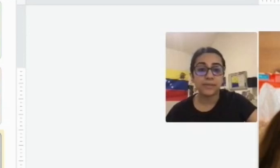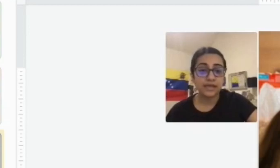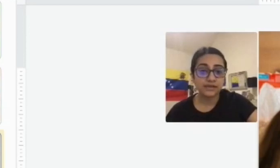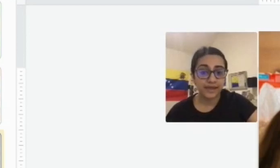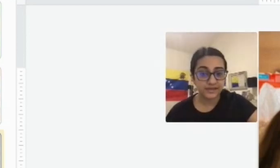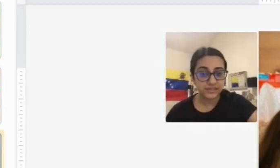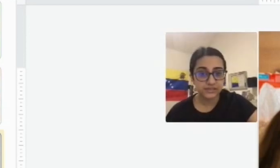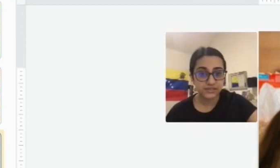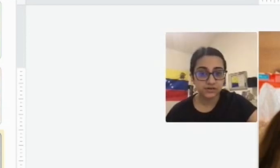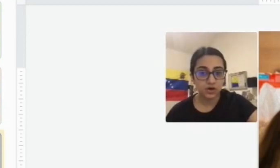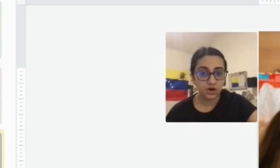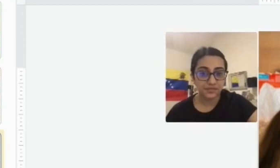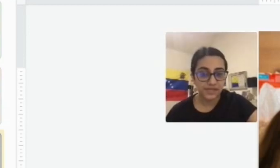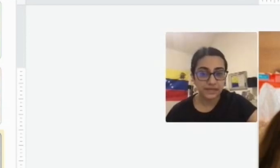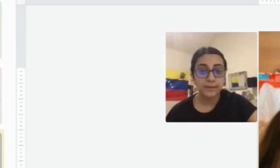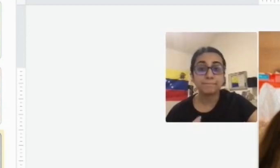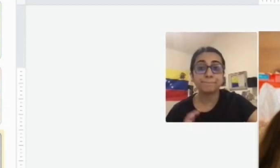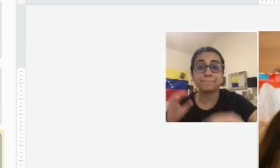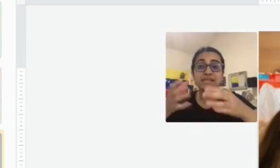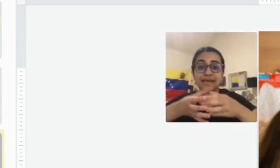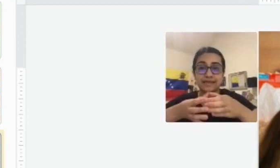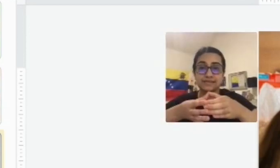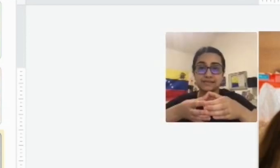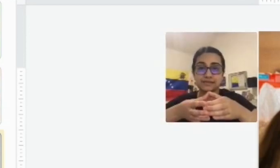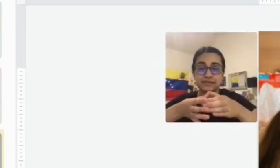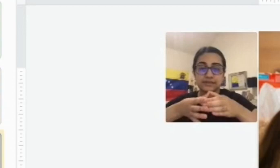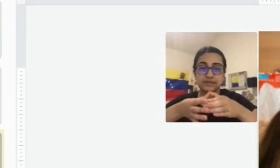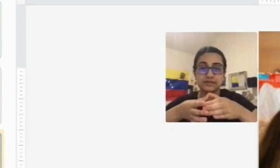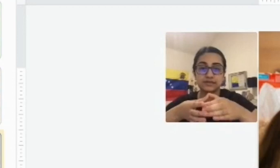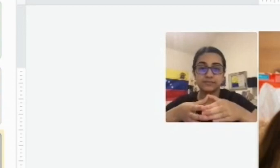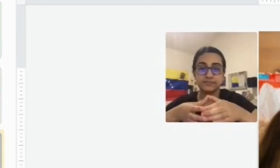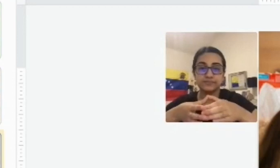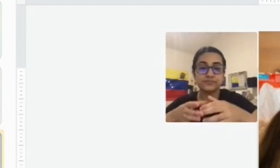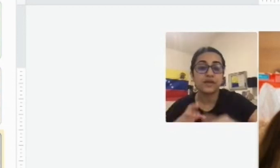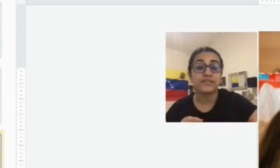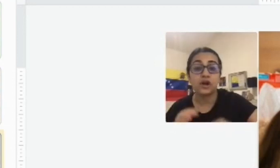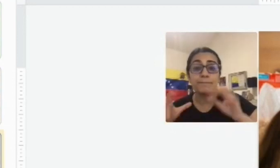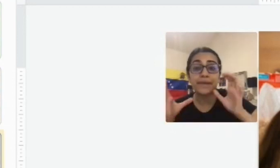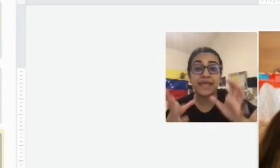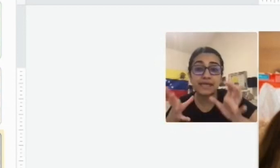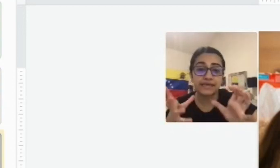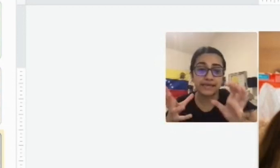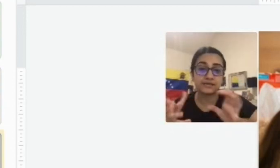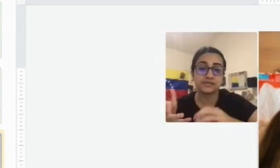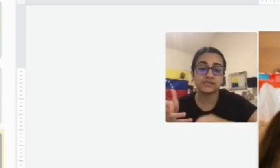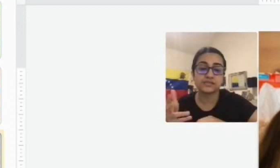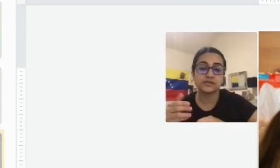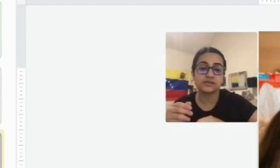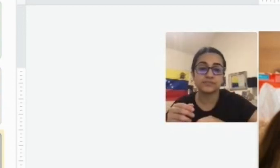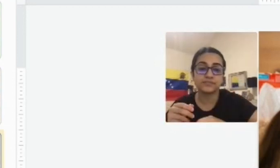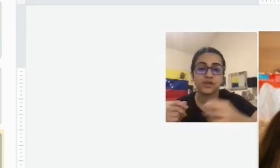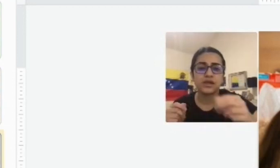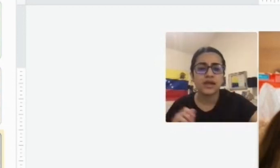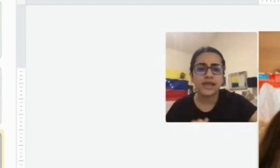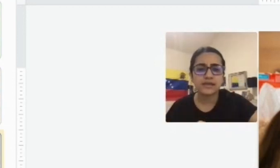is pancakes on the plate. There are